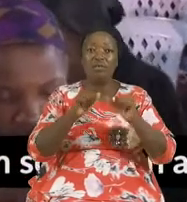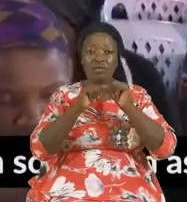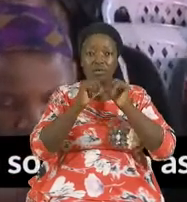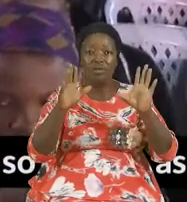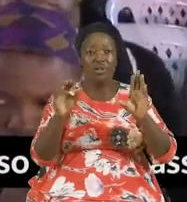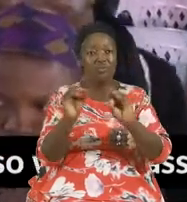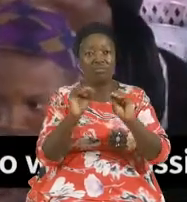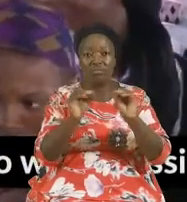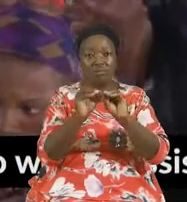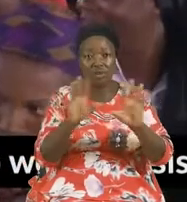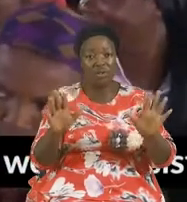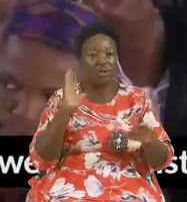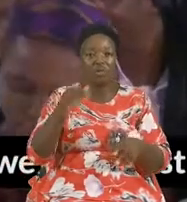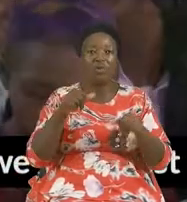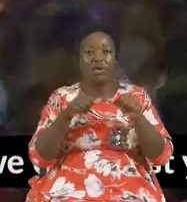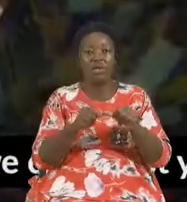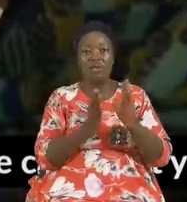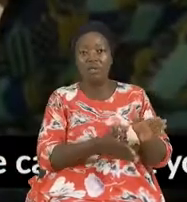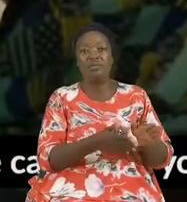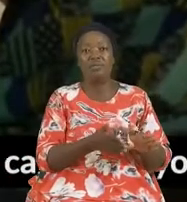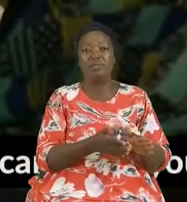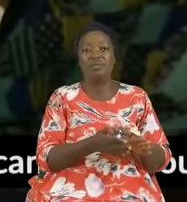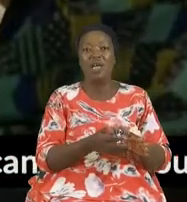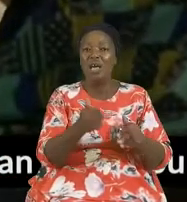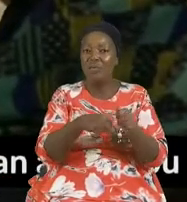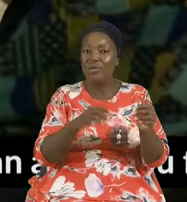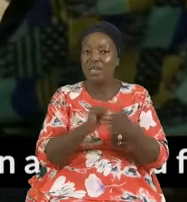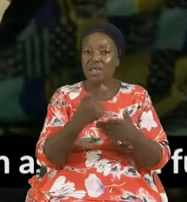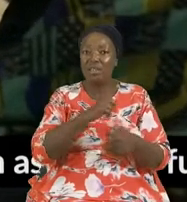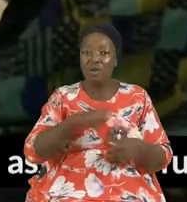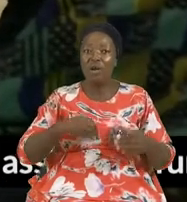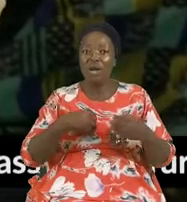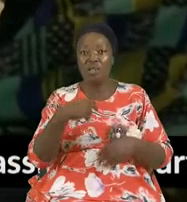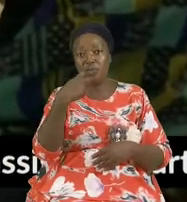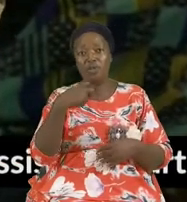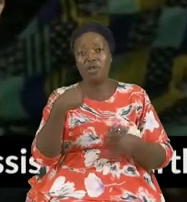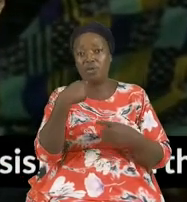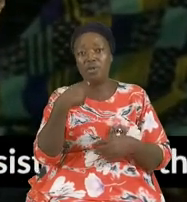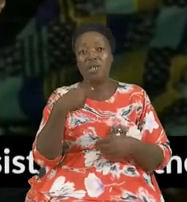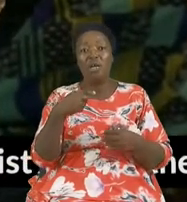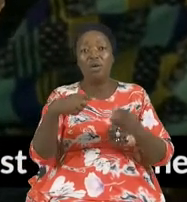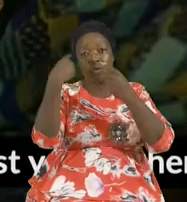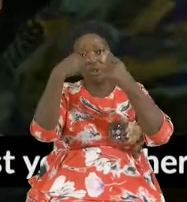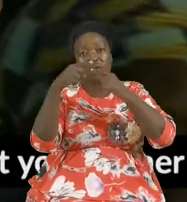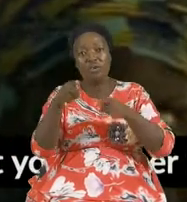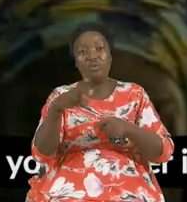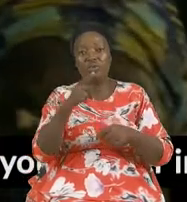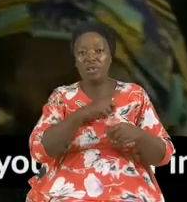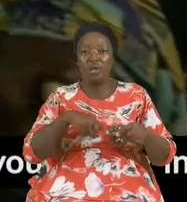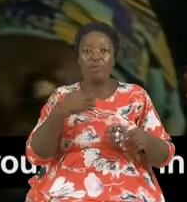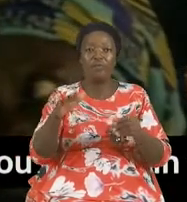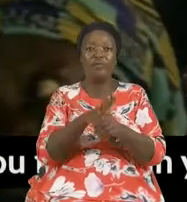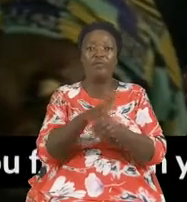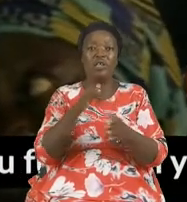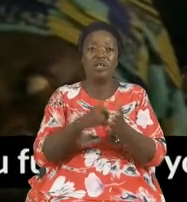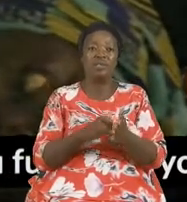This last day, nothing will remain. Everything that the Lord has spoken concerning